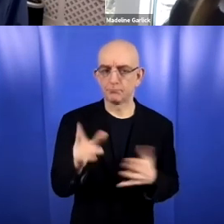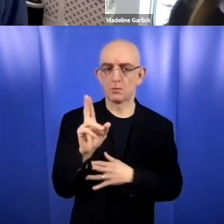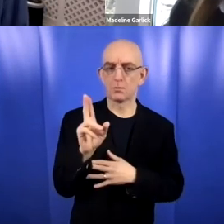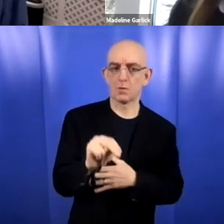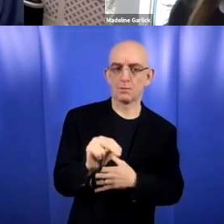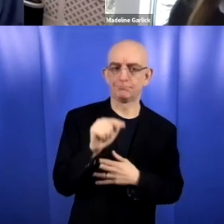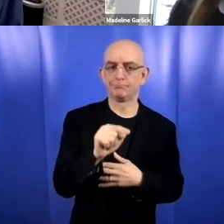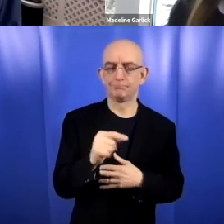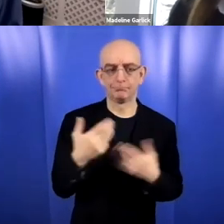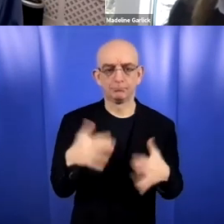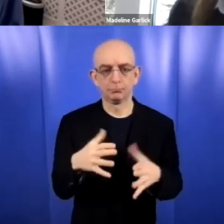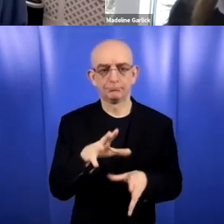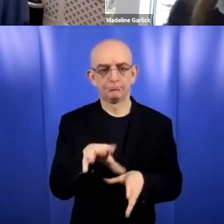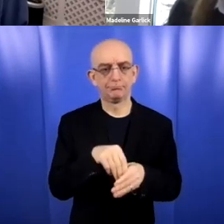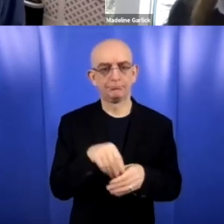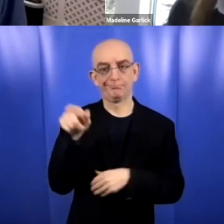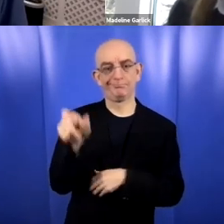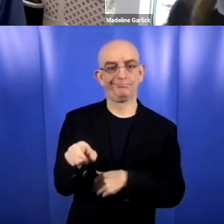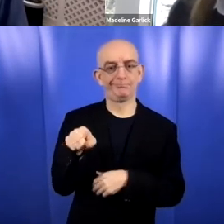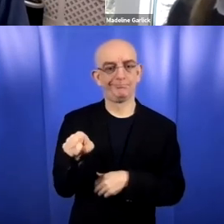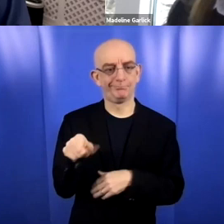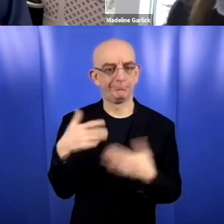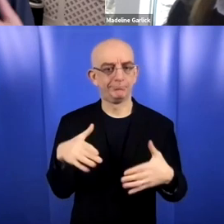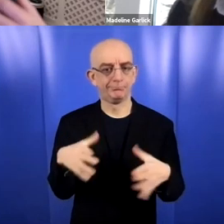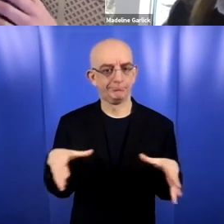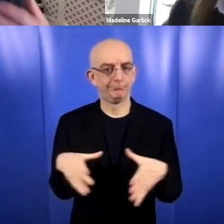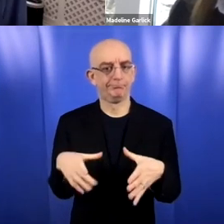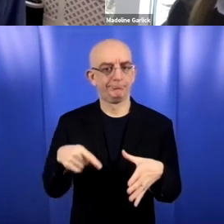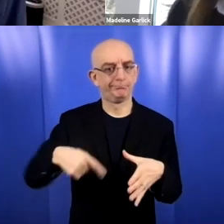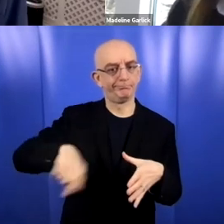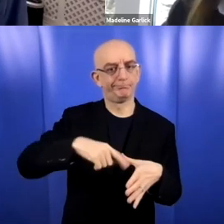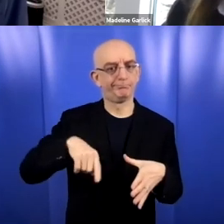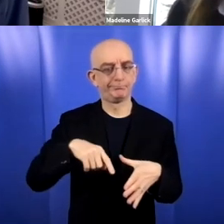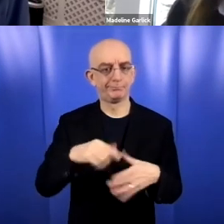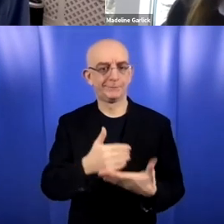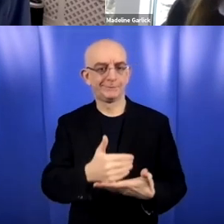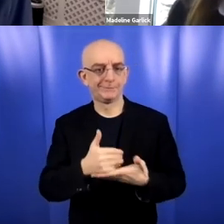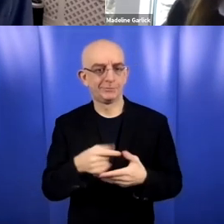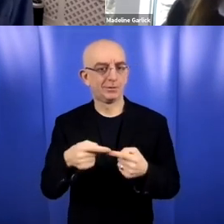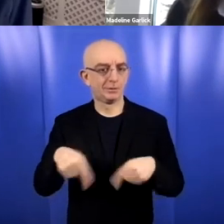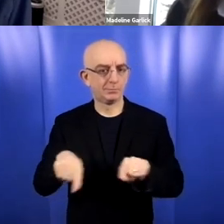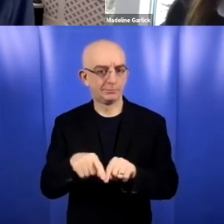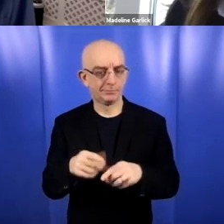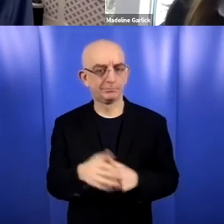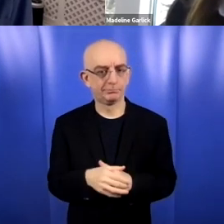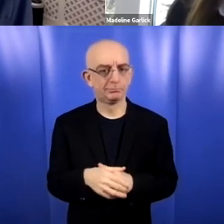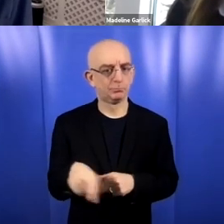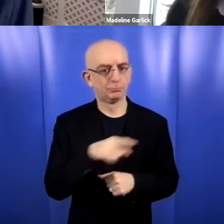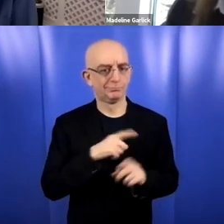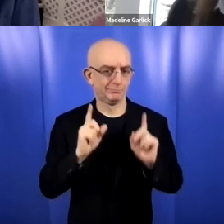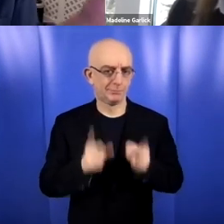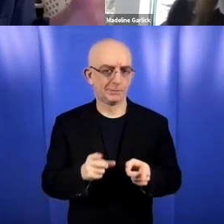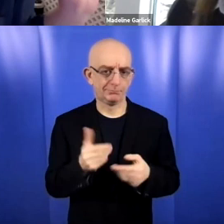crisis that is causing displacement is a matter that the Security Council addresses, and in some